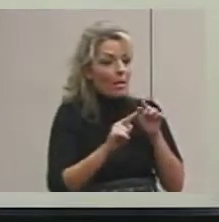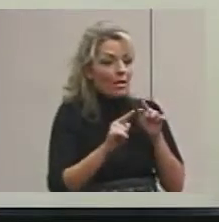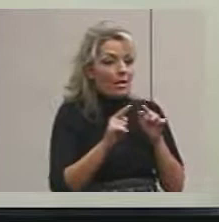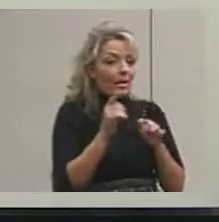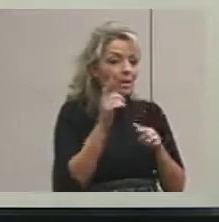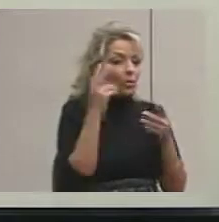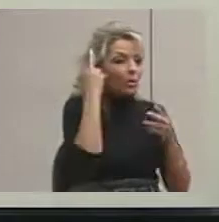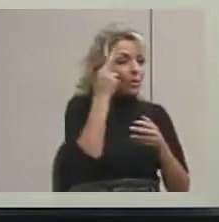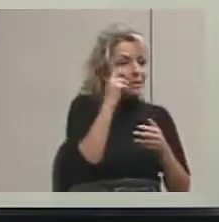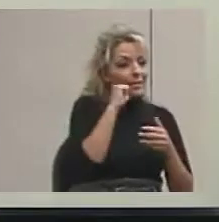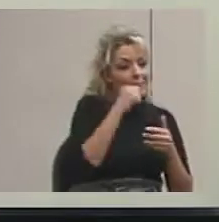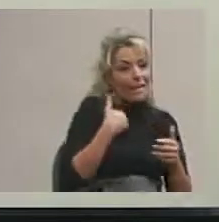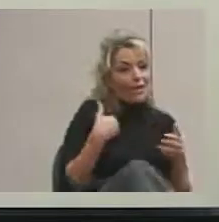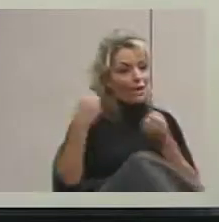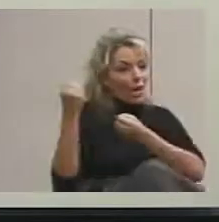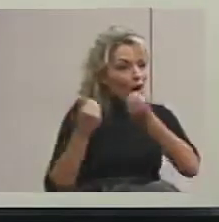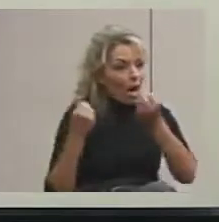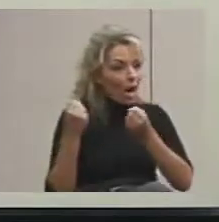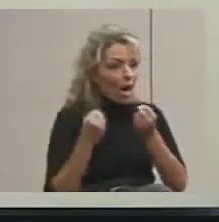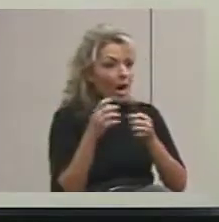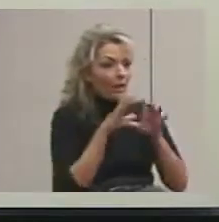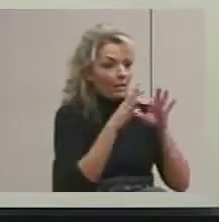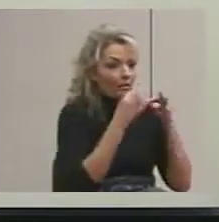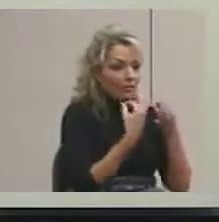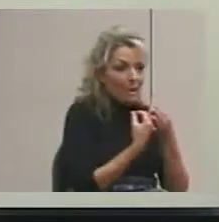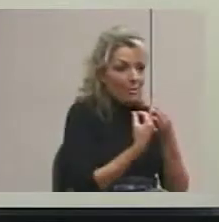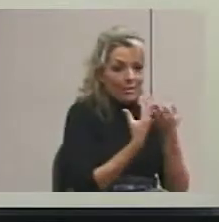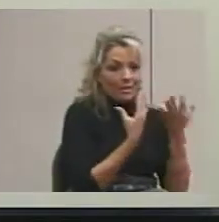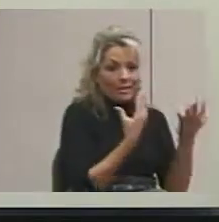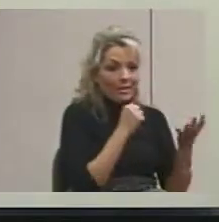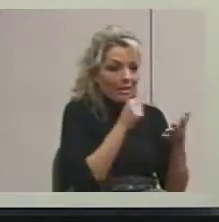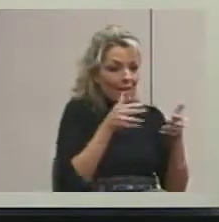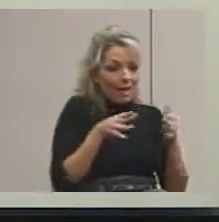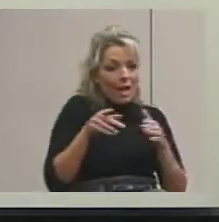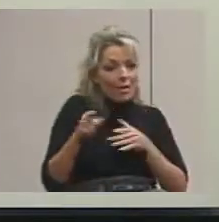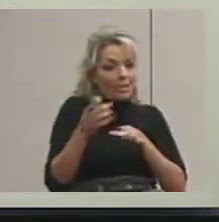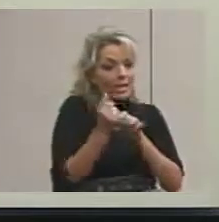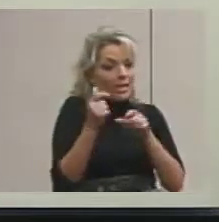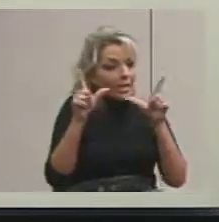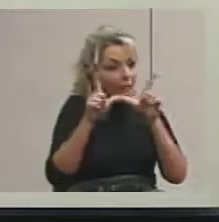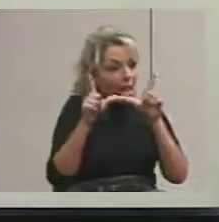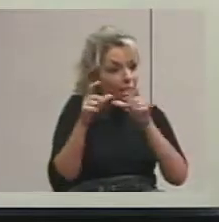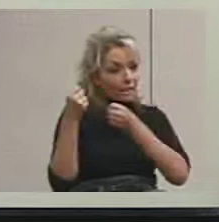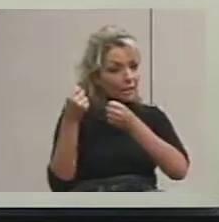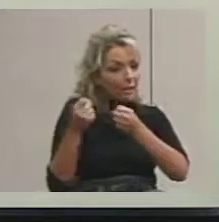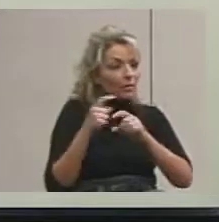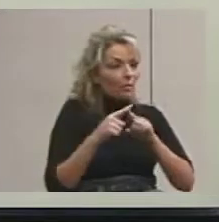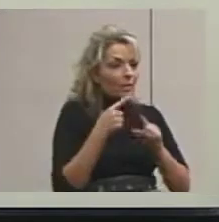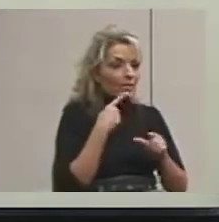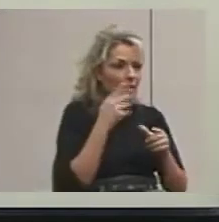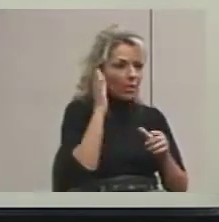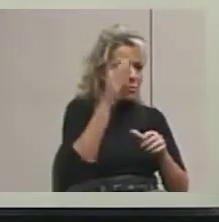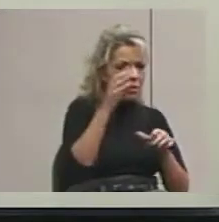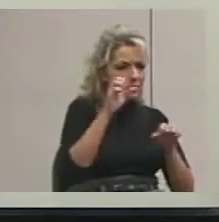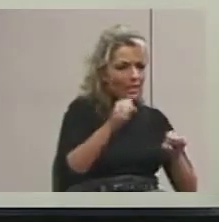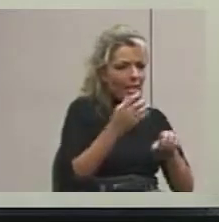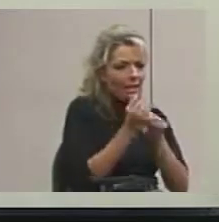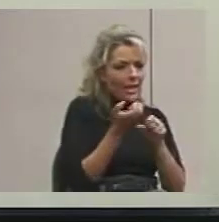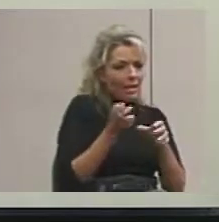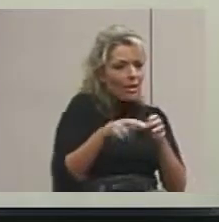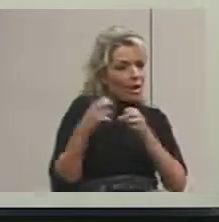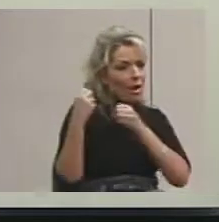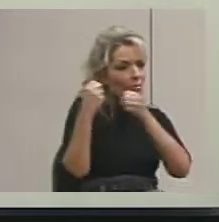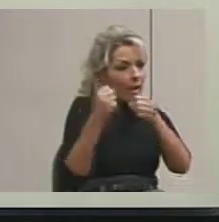transportation, and this is a student who the family and he hasn't gotten around to getting his license. But he says he would have a ride. We're hoping